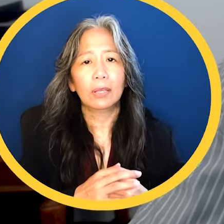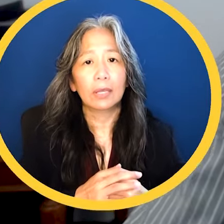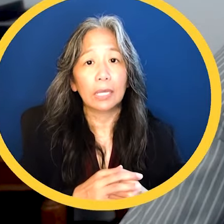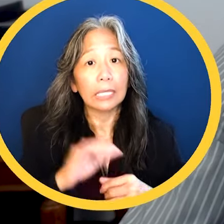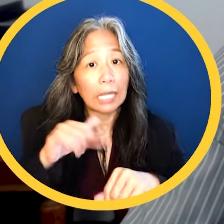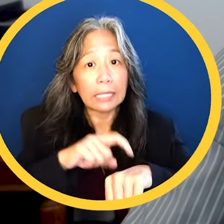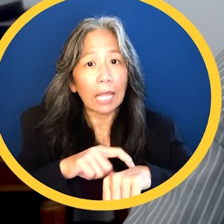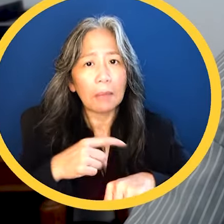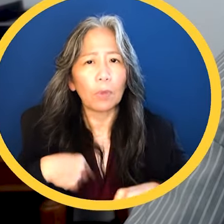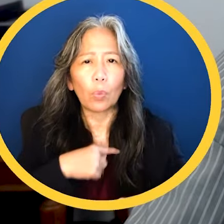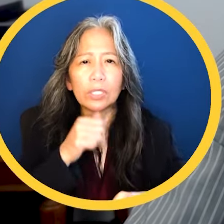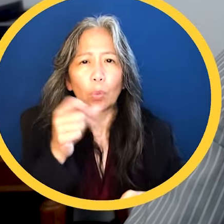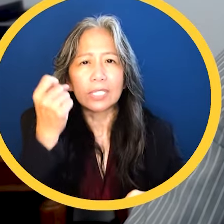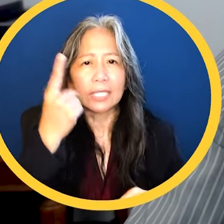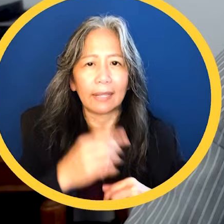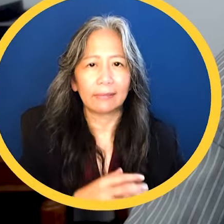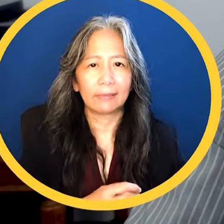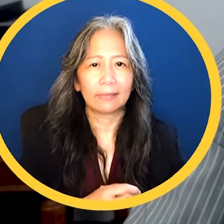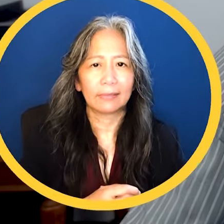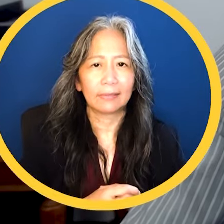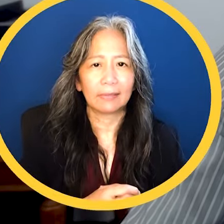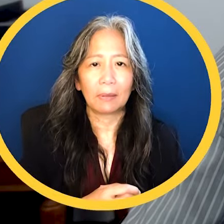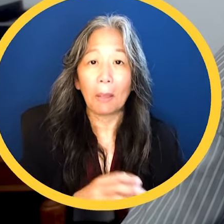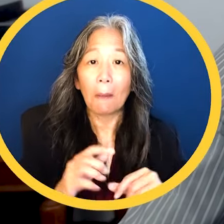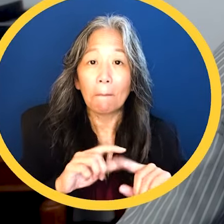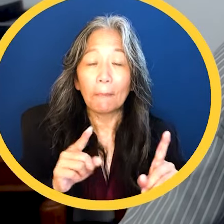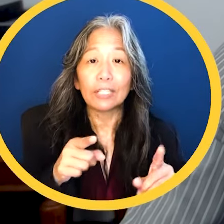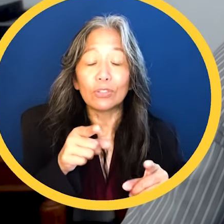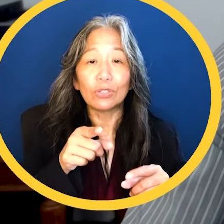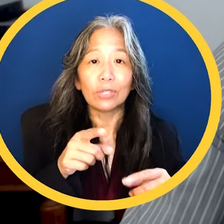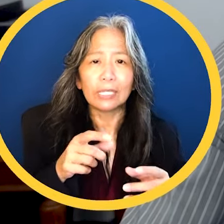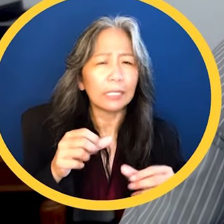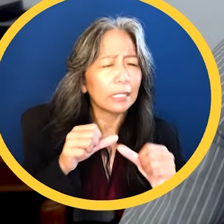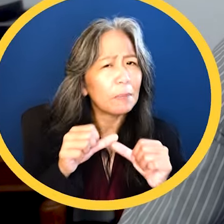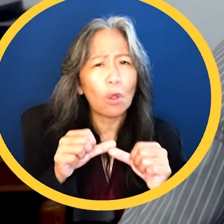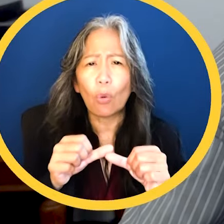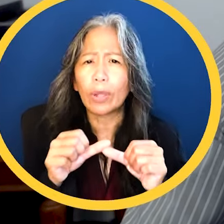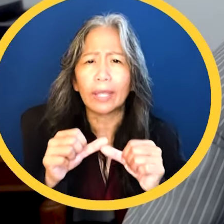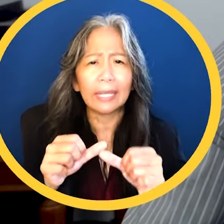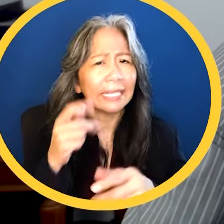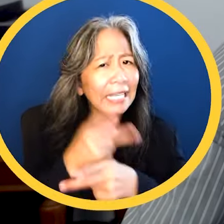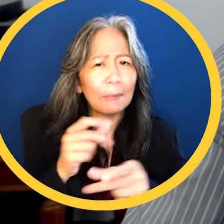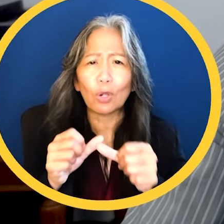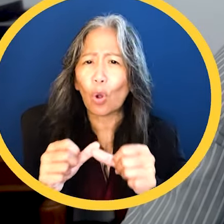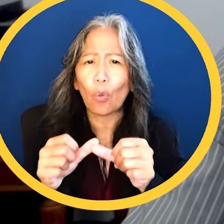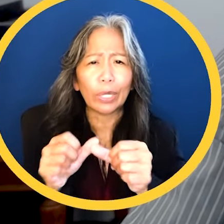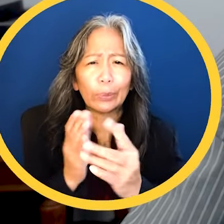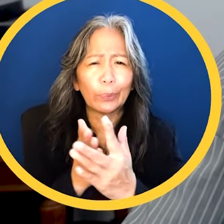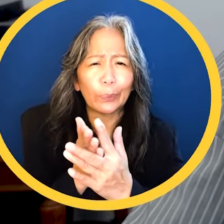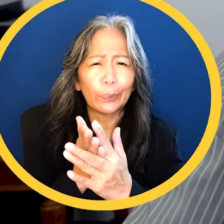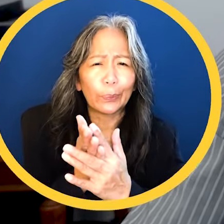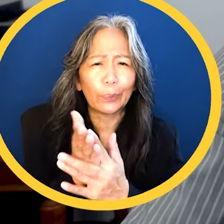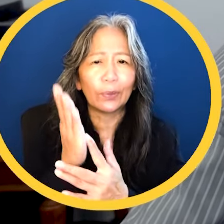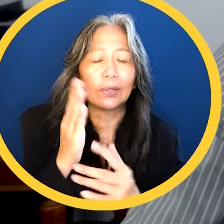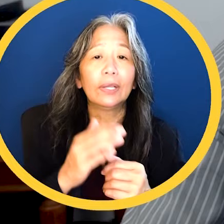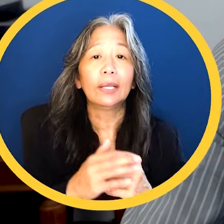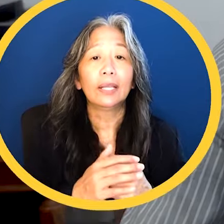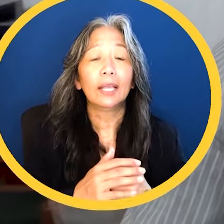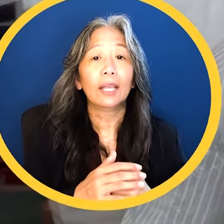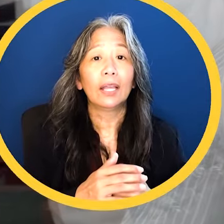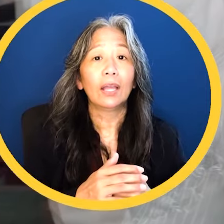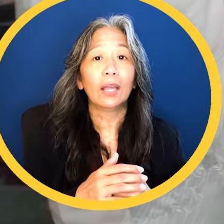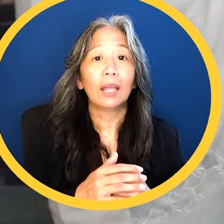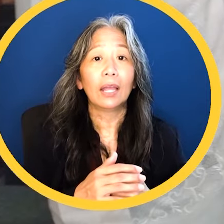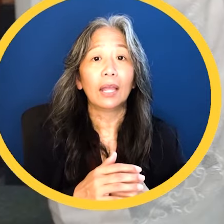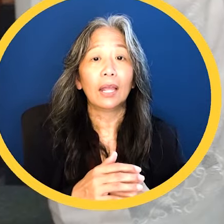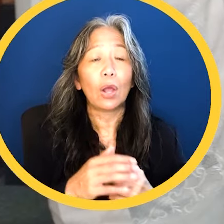the time, you don't understand it. But you just gotta just keep going. Just keep going through it. And in return